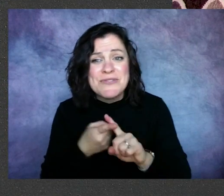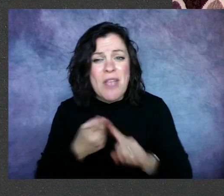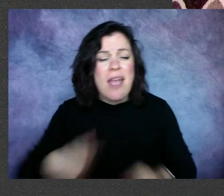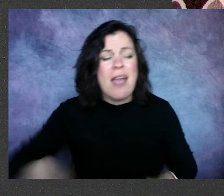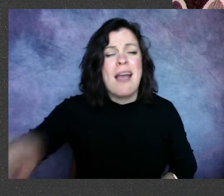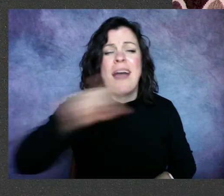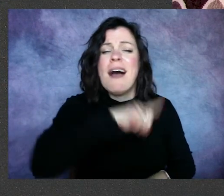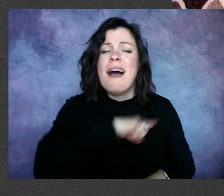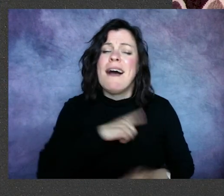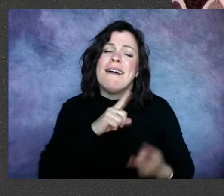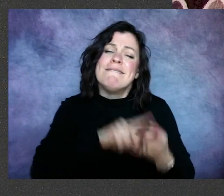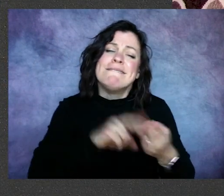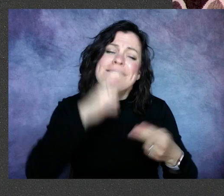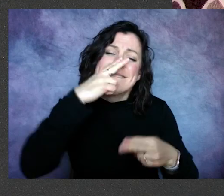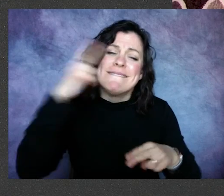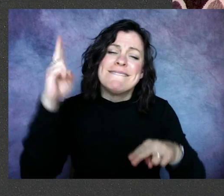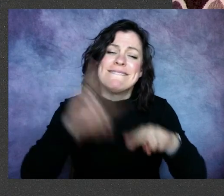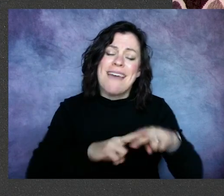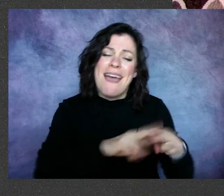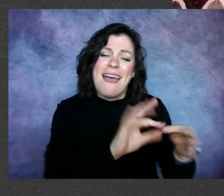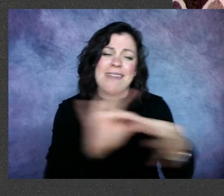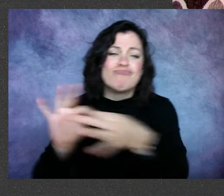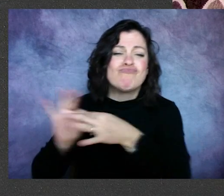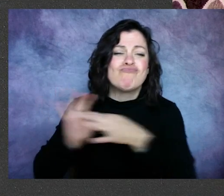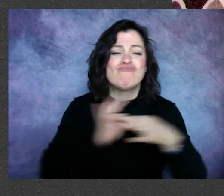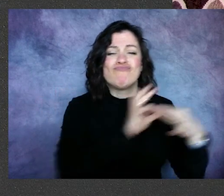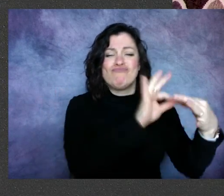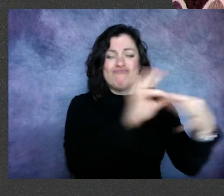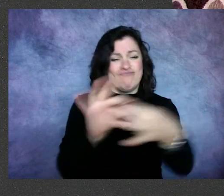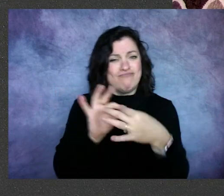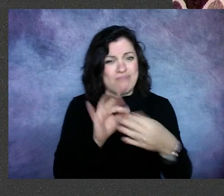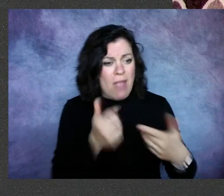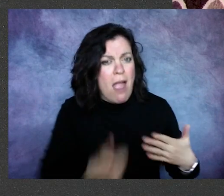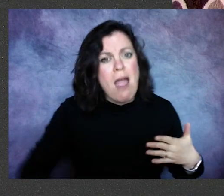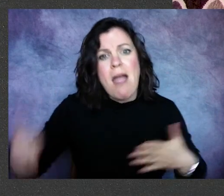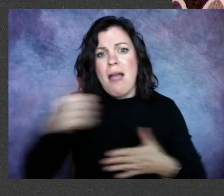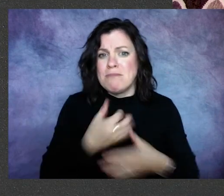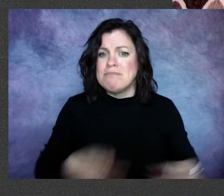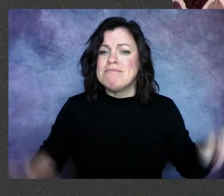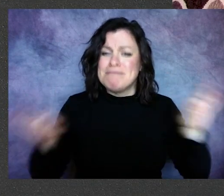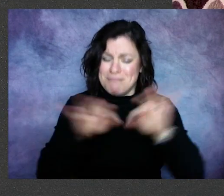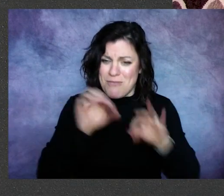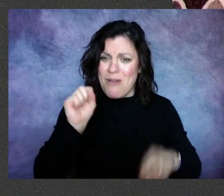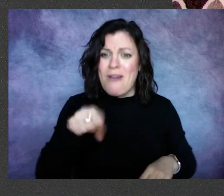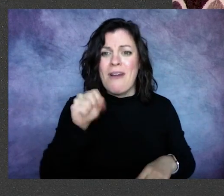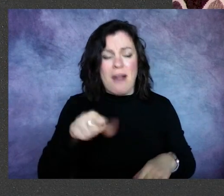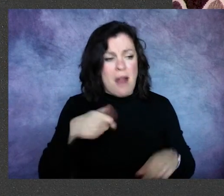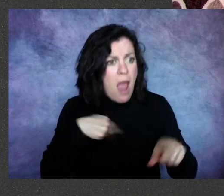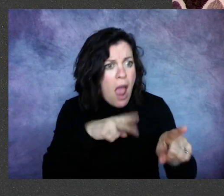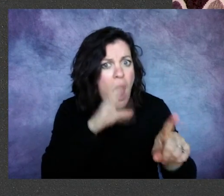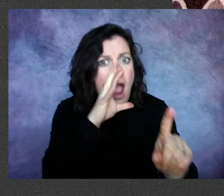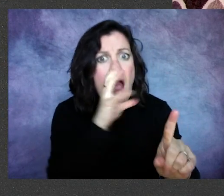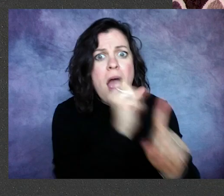PBS friends are so fun. Everyone is number one. One that